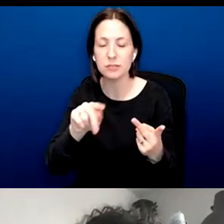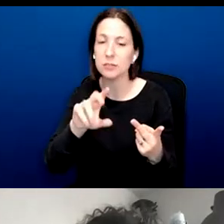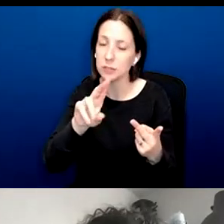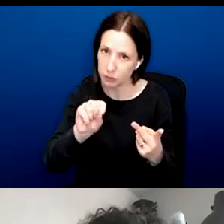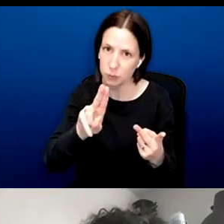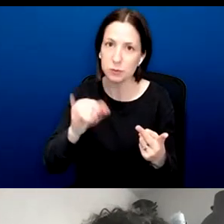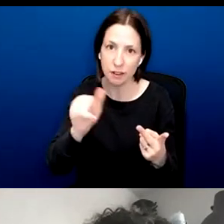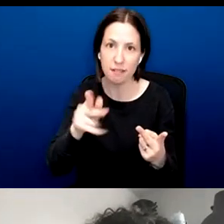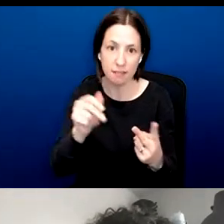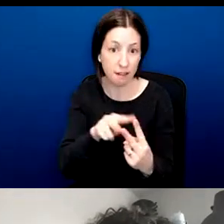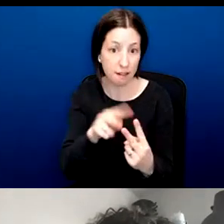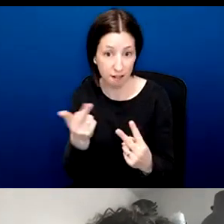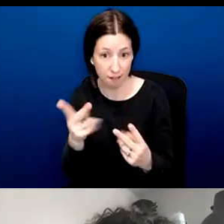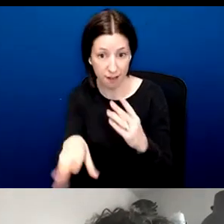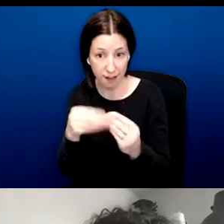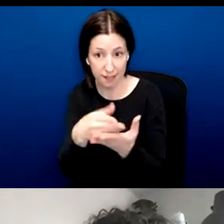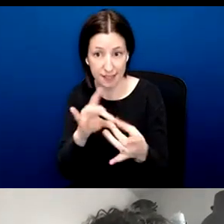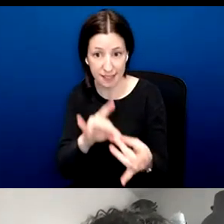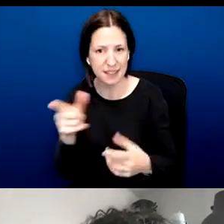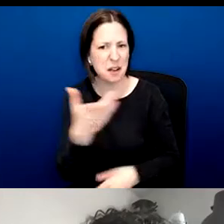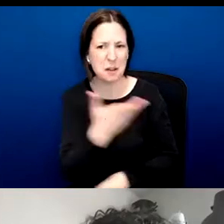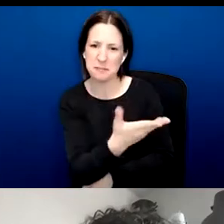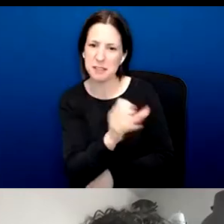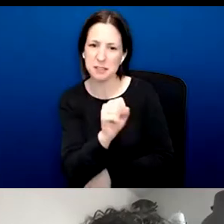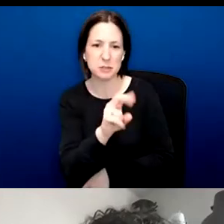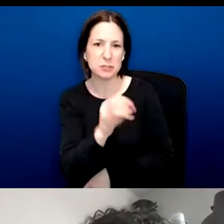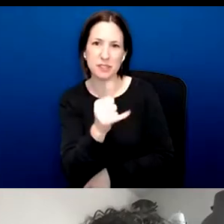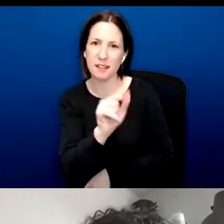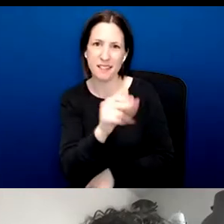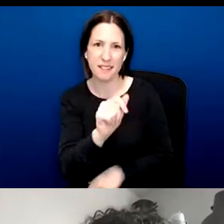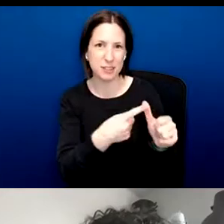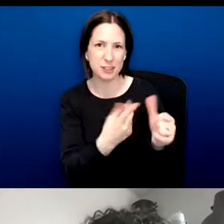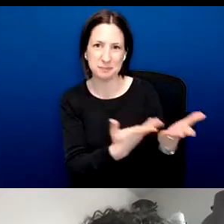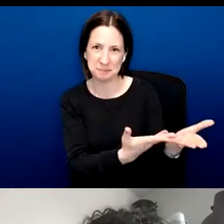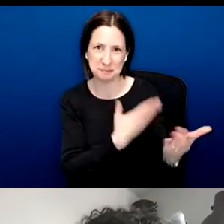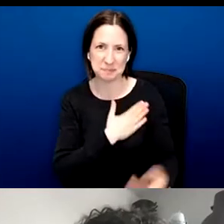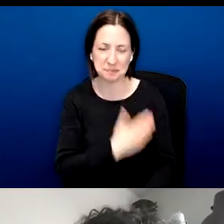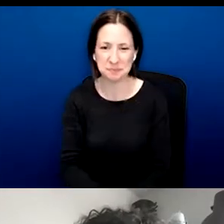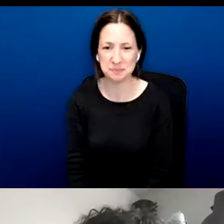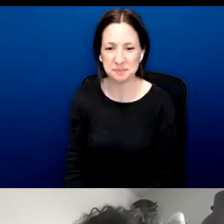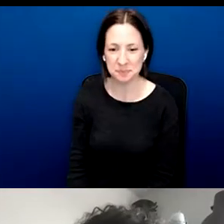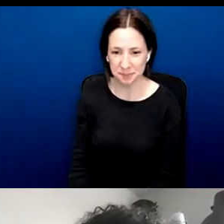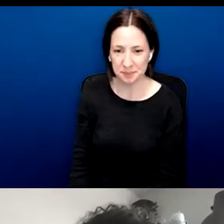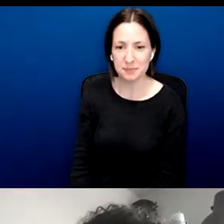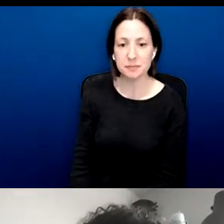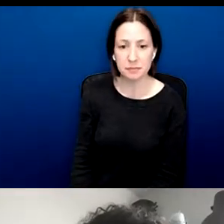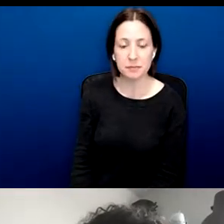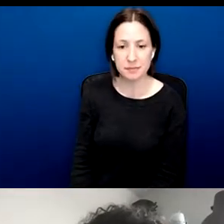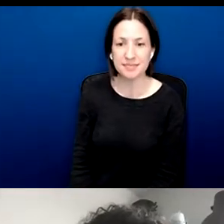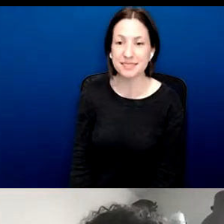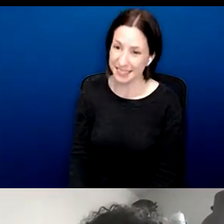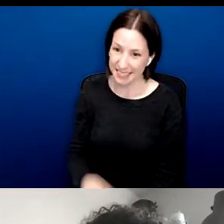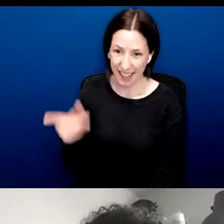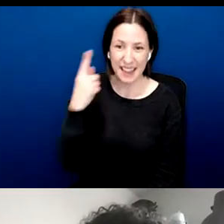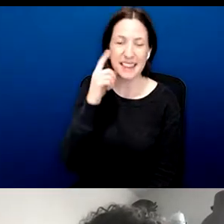I'll let Sujatha go first. So I think with Dr. Gajala, I